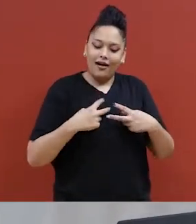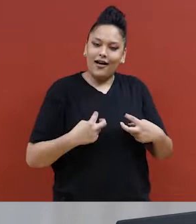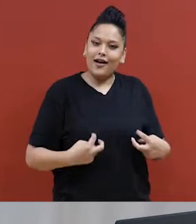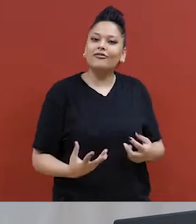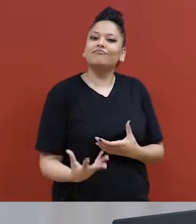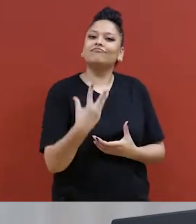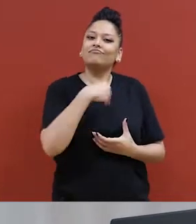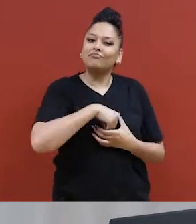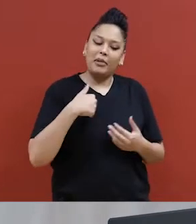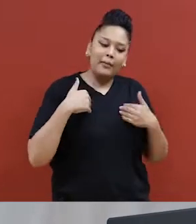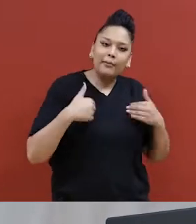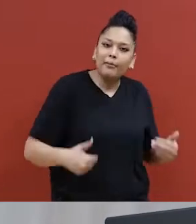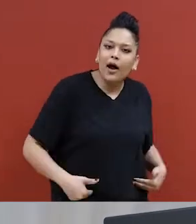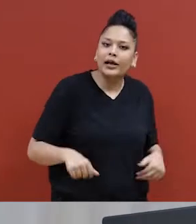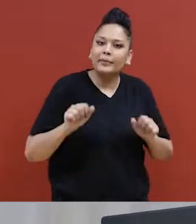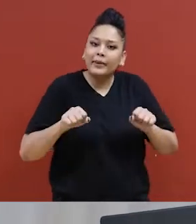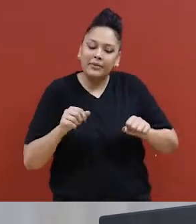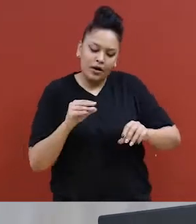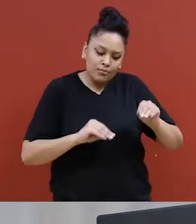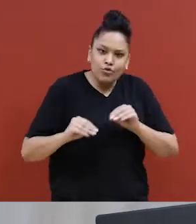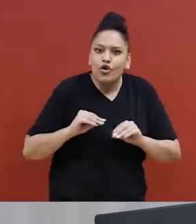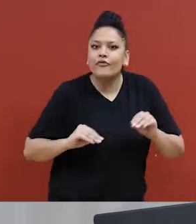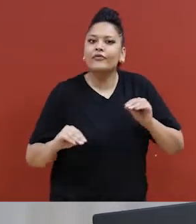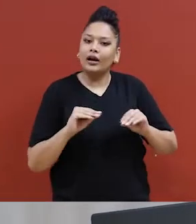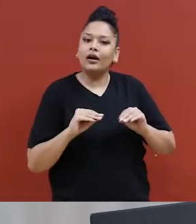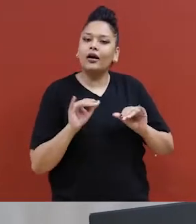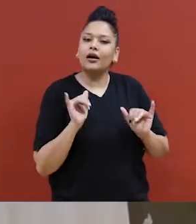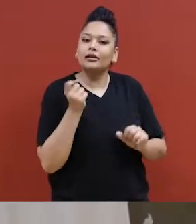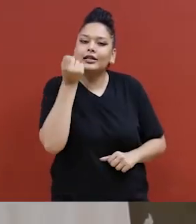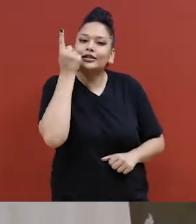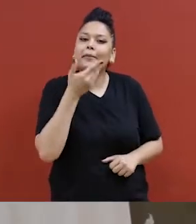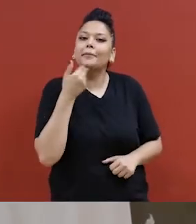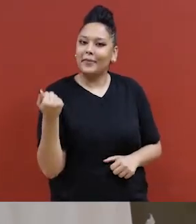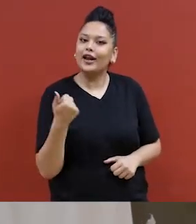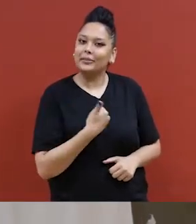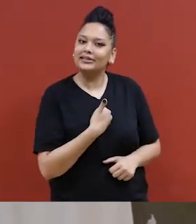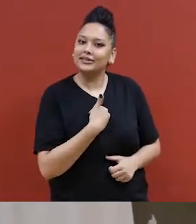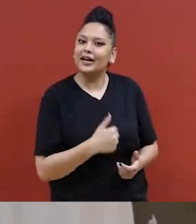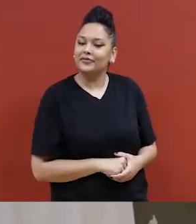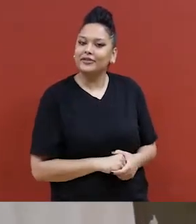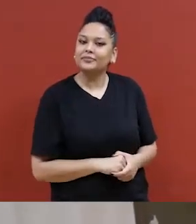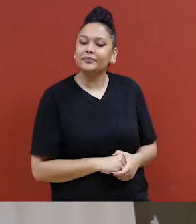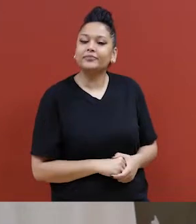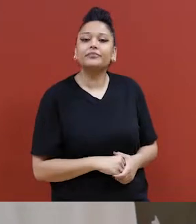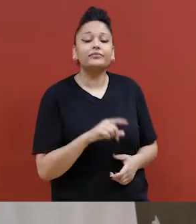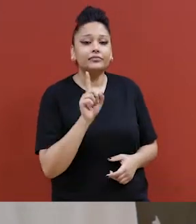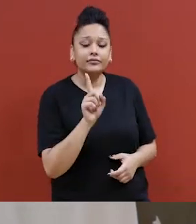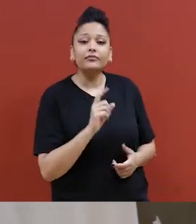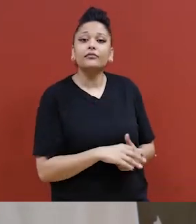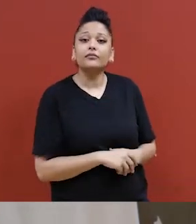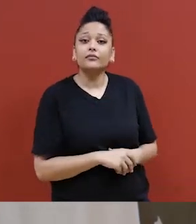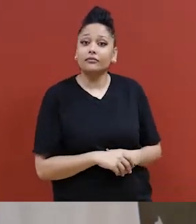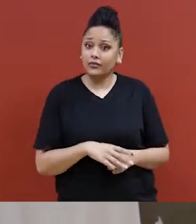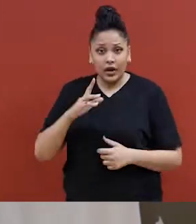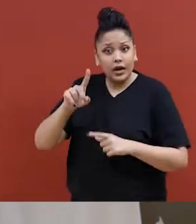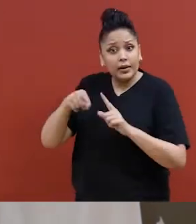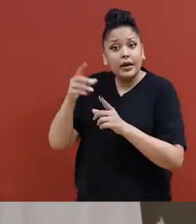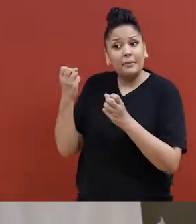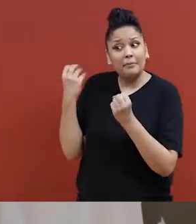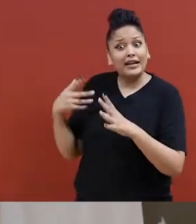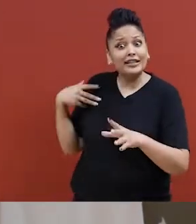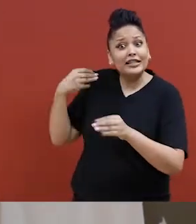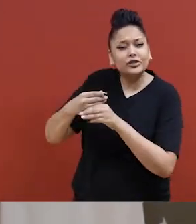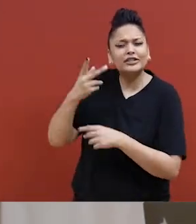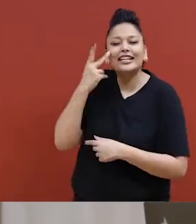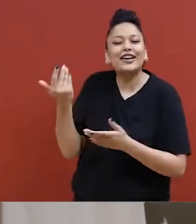seeing how my body moves. Mhm. Absolutely. Thank you for that. And it's after all these years, hey? After all these Yeah.